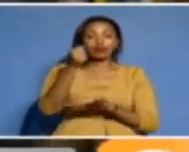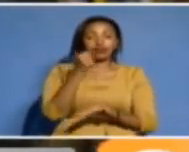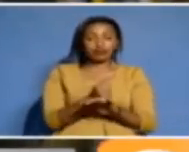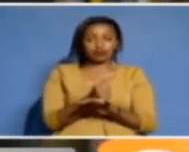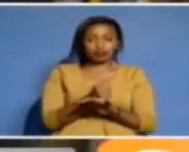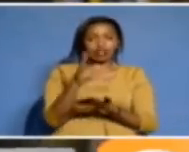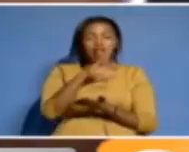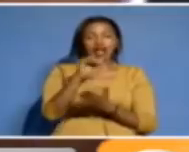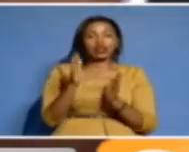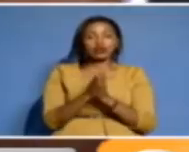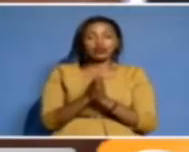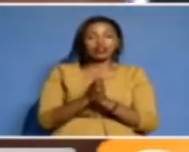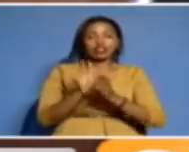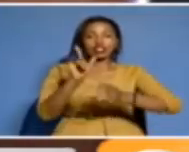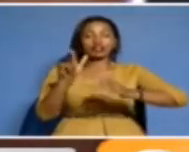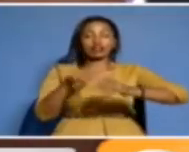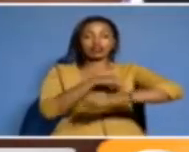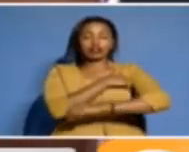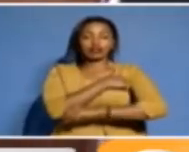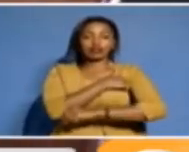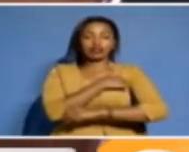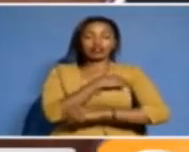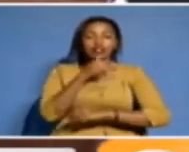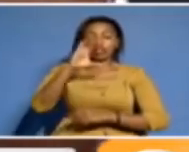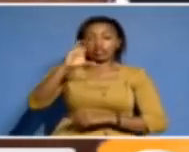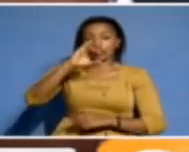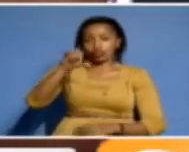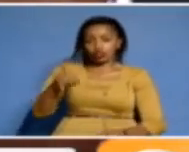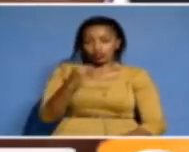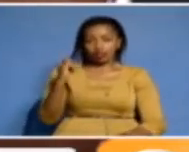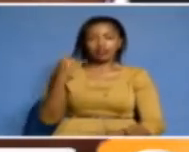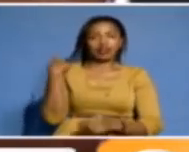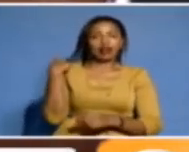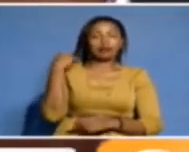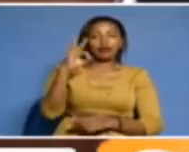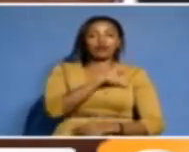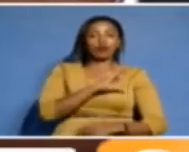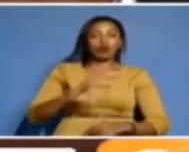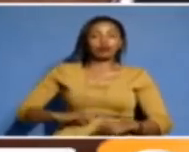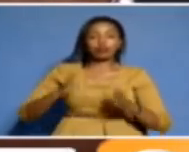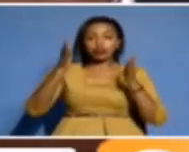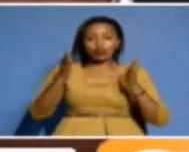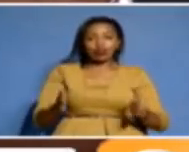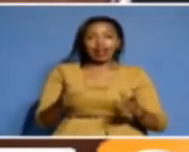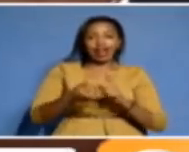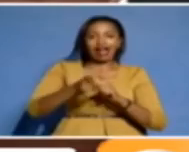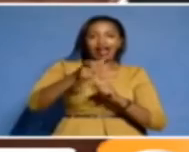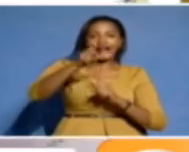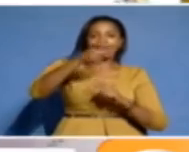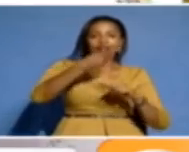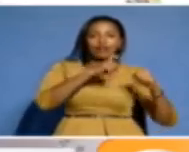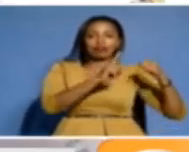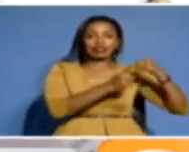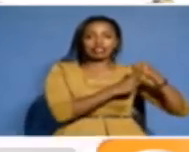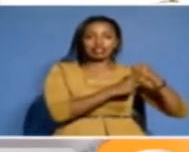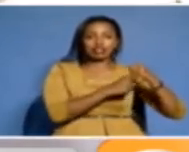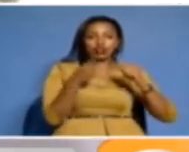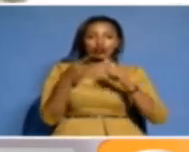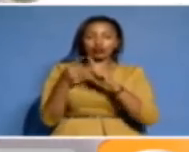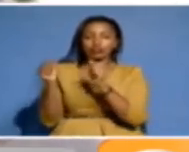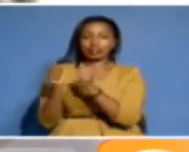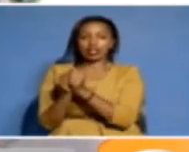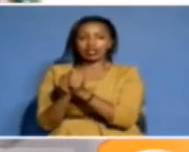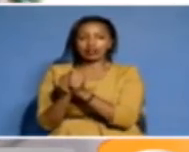And with the stroke of Chief Justice David Maraga's pen, the number of commissioners rose from 6 to 10. We've been waiting